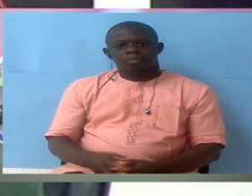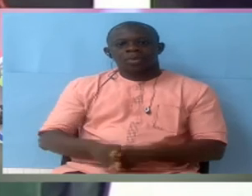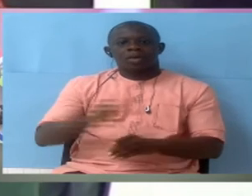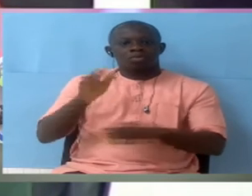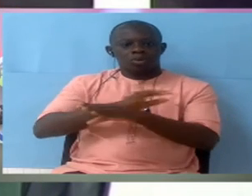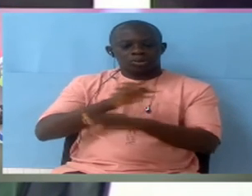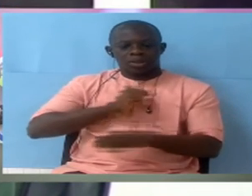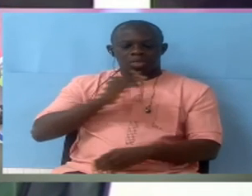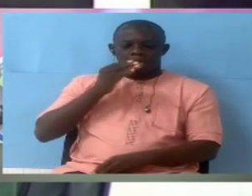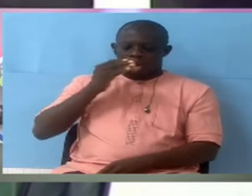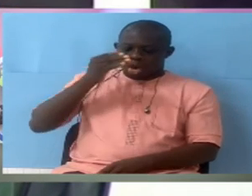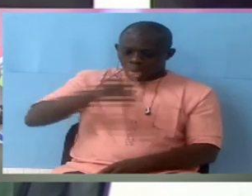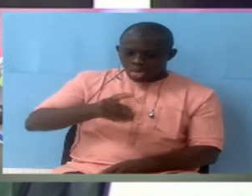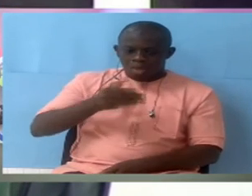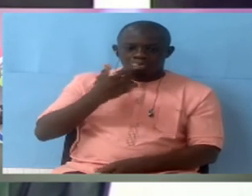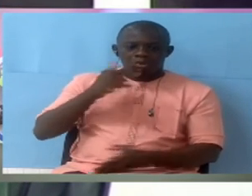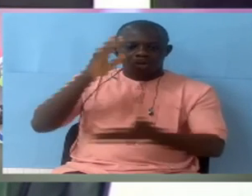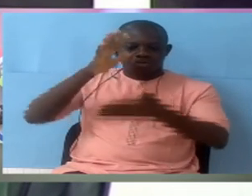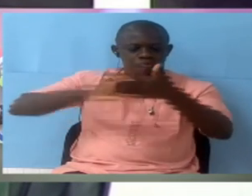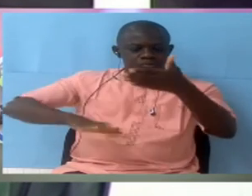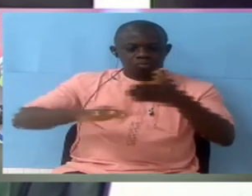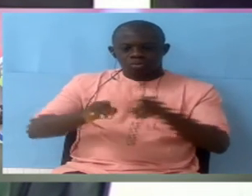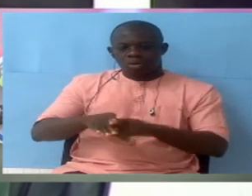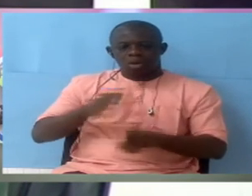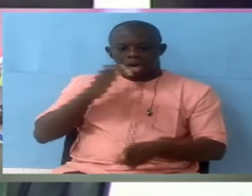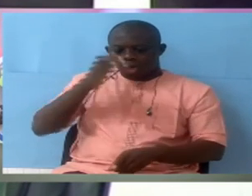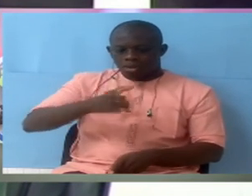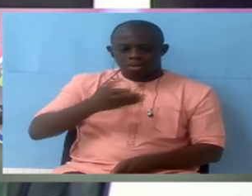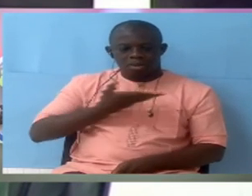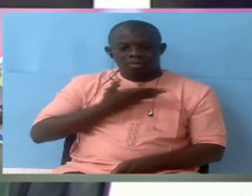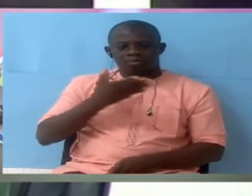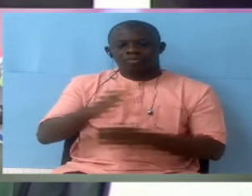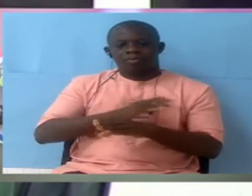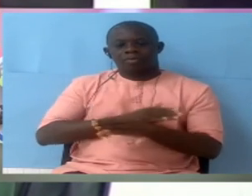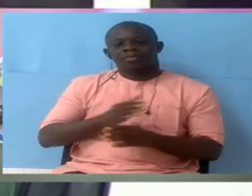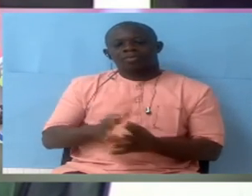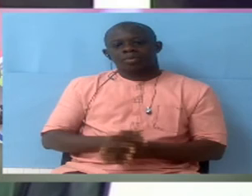vomiting blood. Mom daf don natch deret sa daf don wacc sax deret.